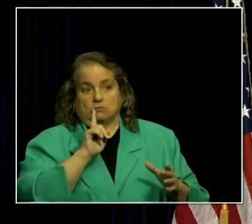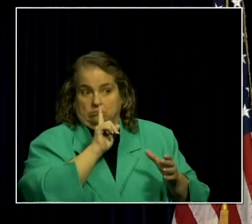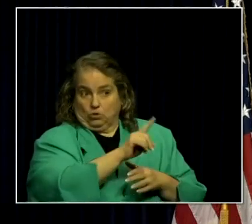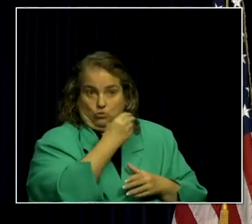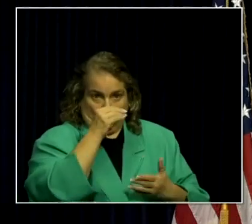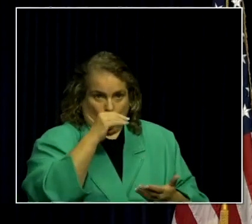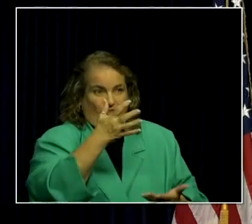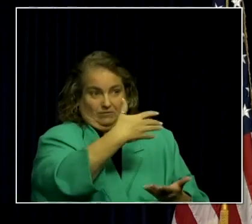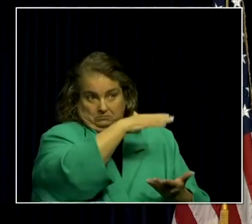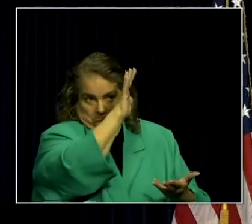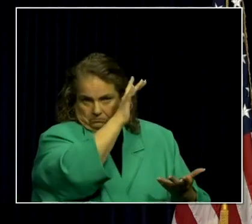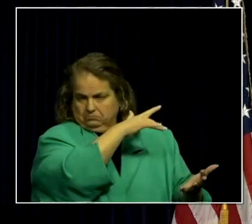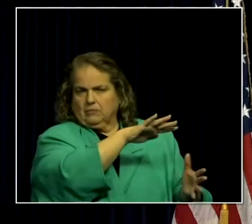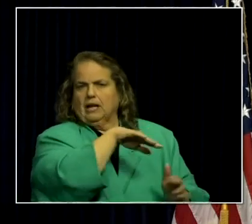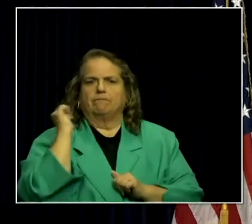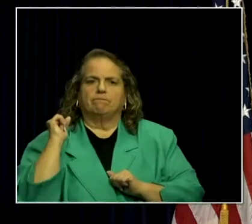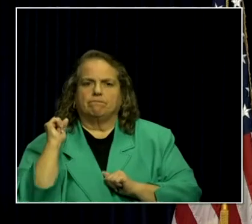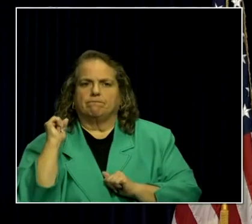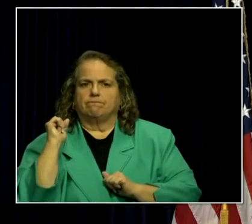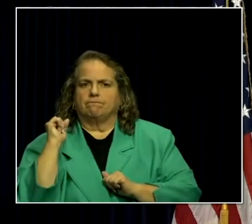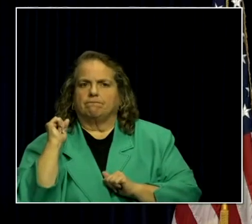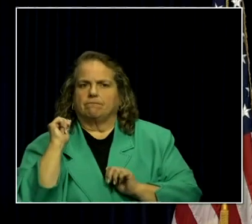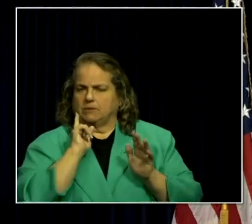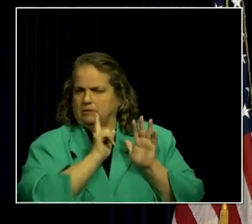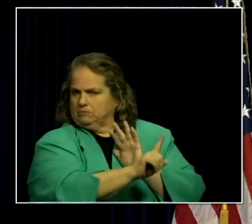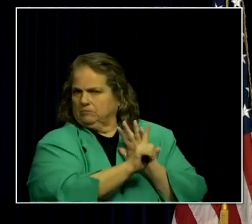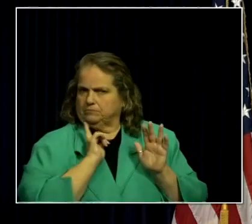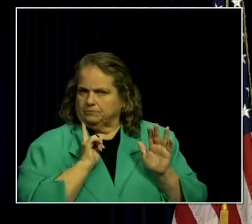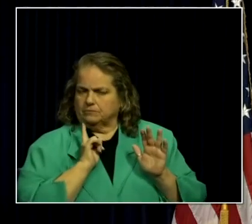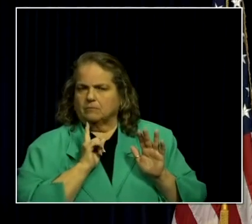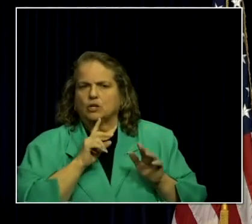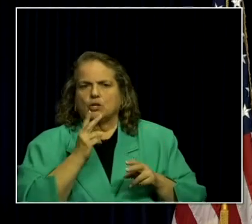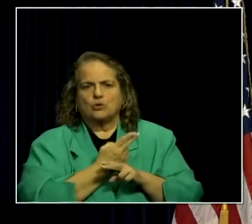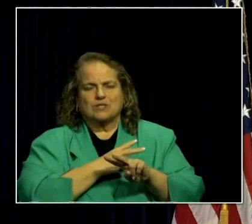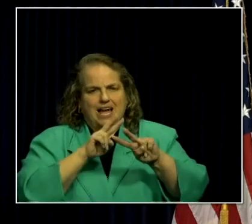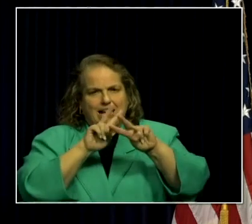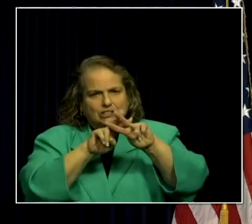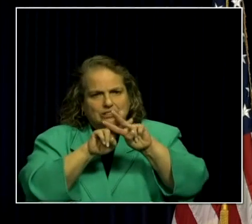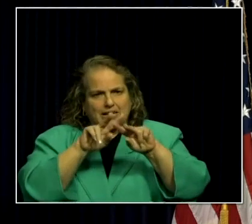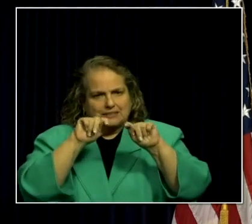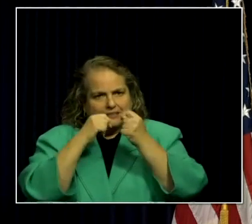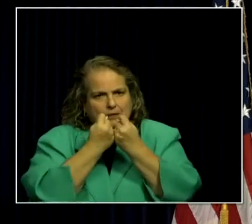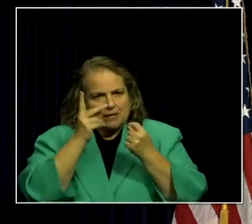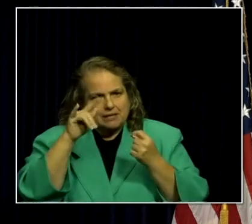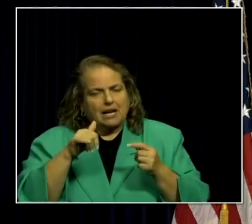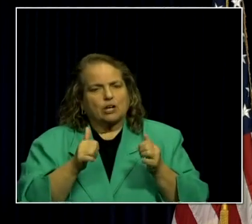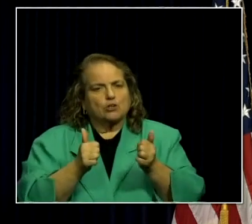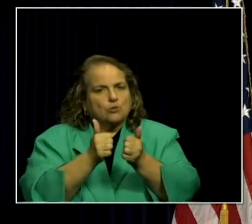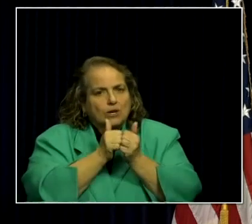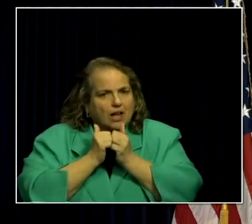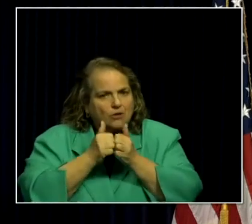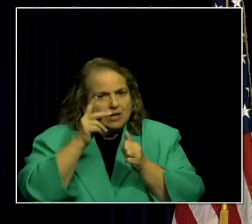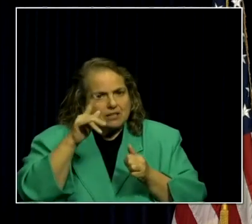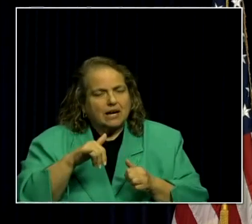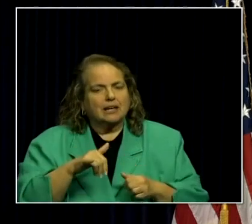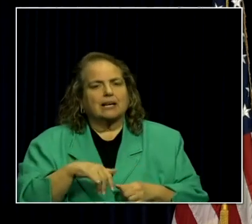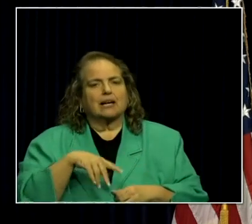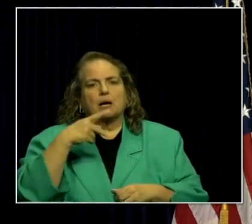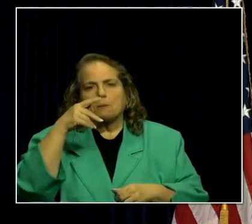want to see. Use the hashtags Team Kentucky, Together Kentucky, Patriot, and Healthy at